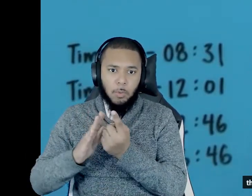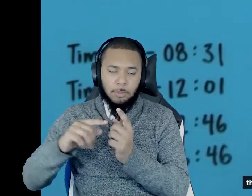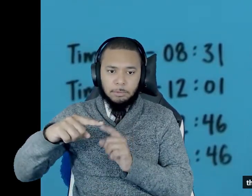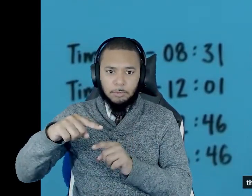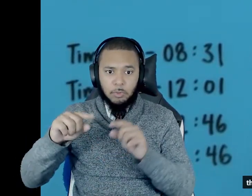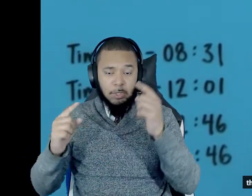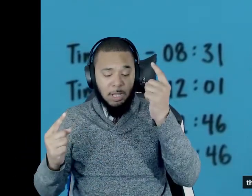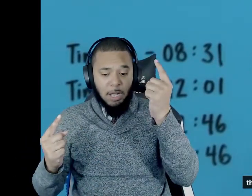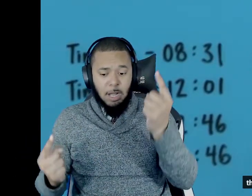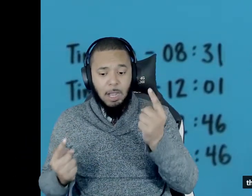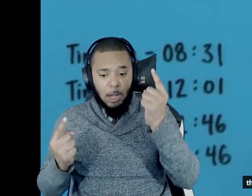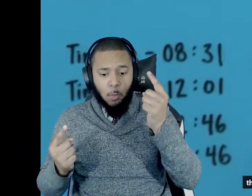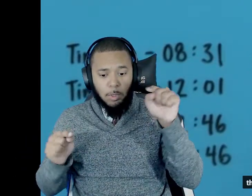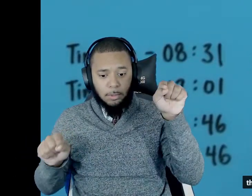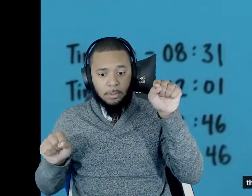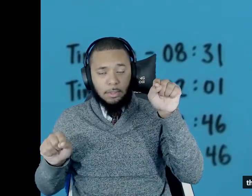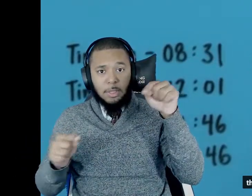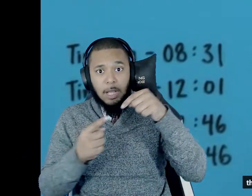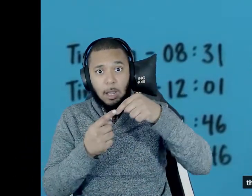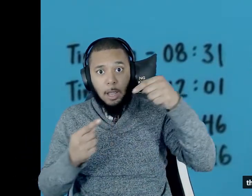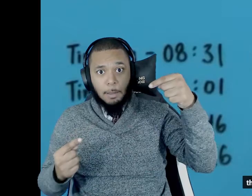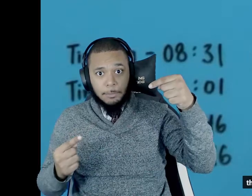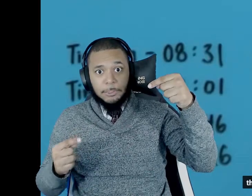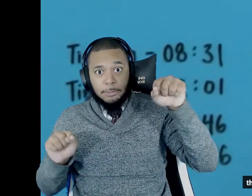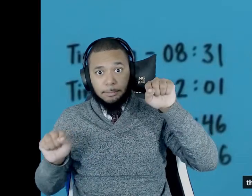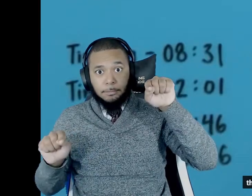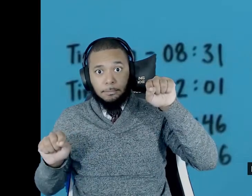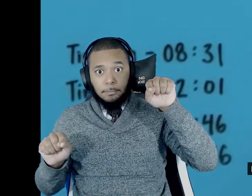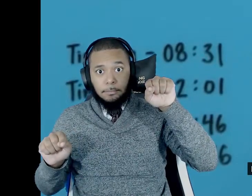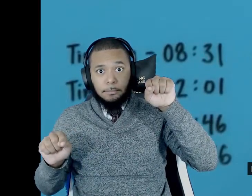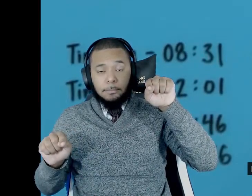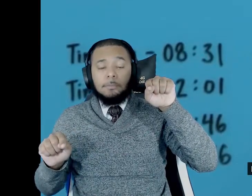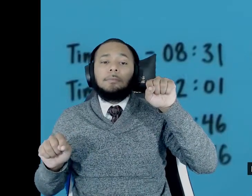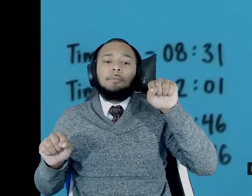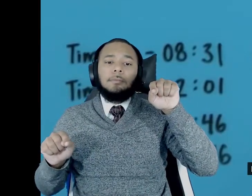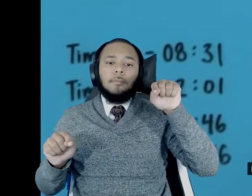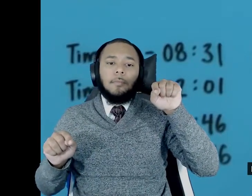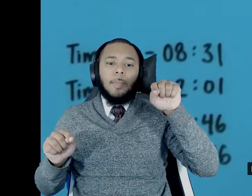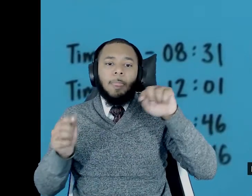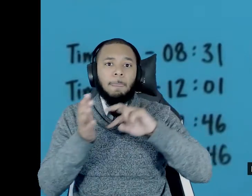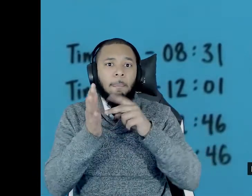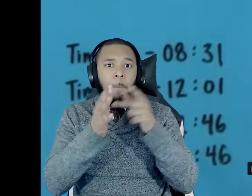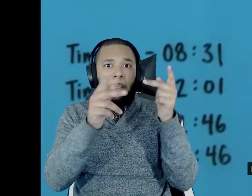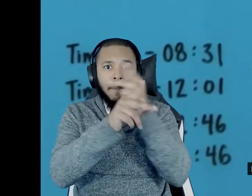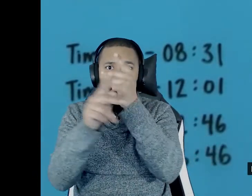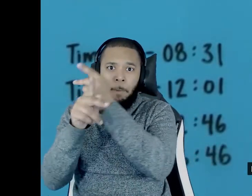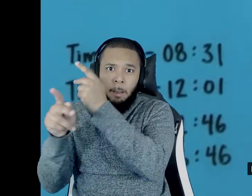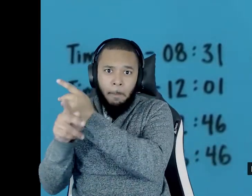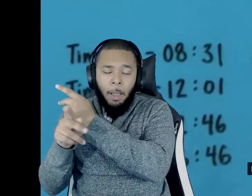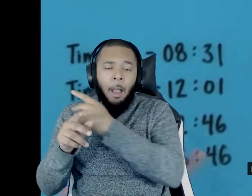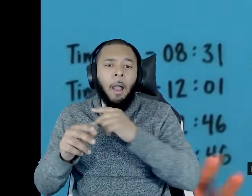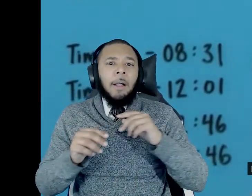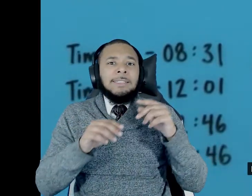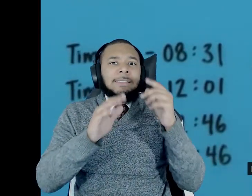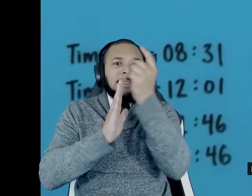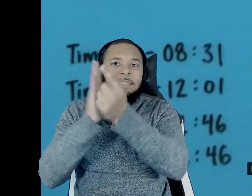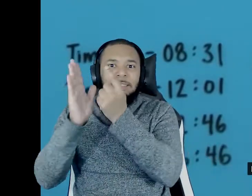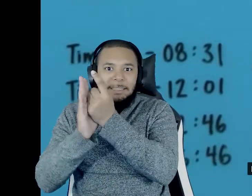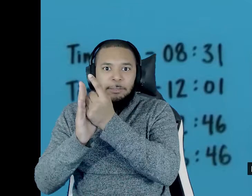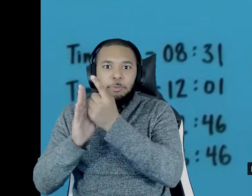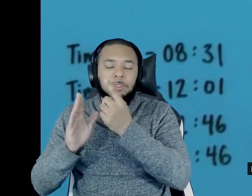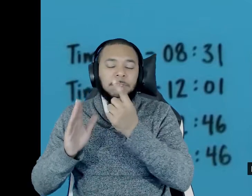what that means is that after you multiply these together, you'll have hours divided by hours, and anything divided